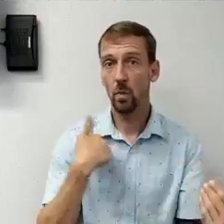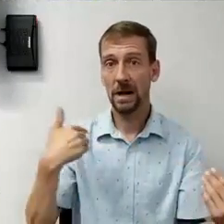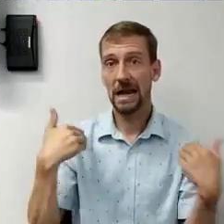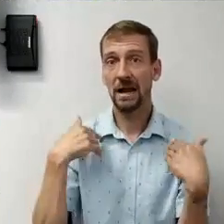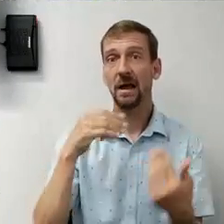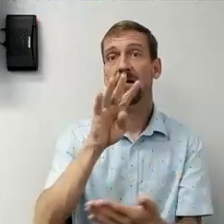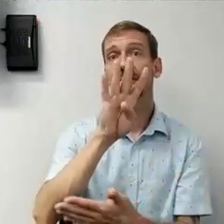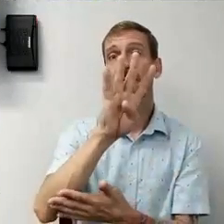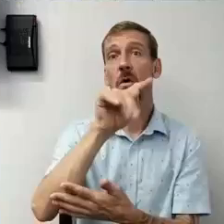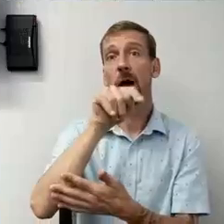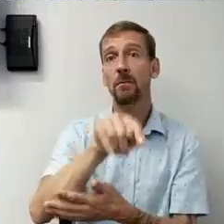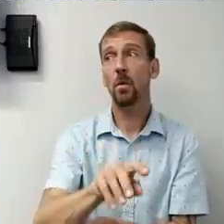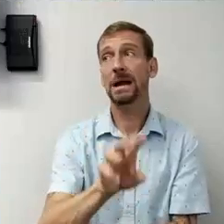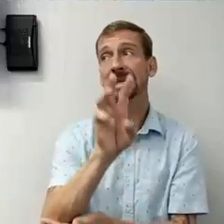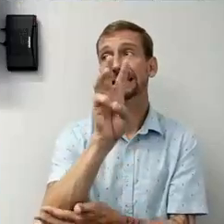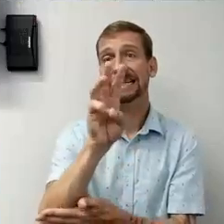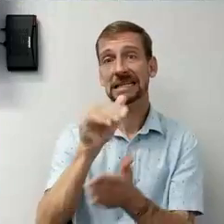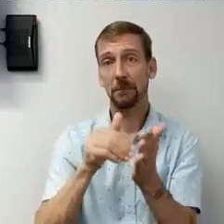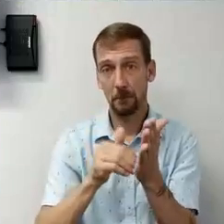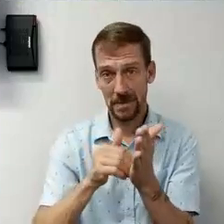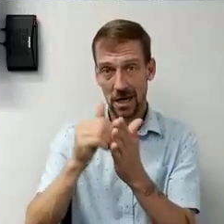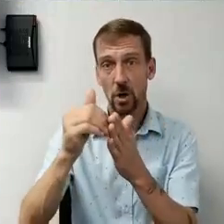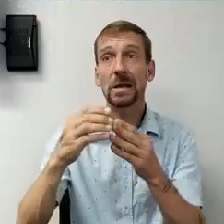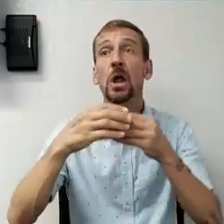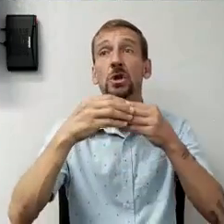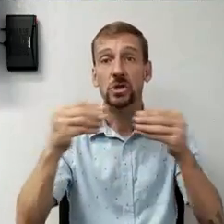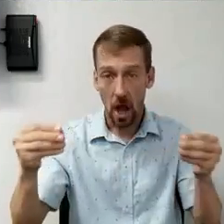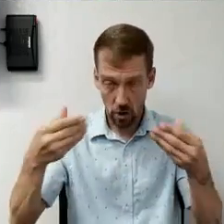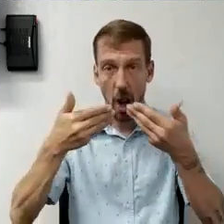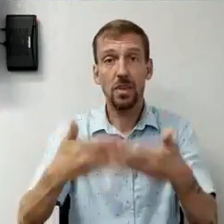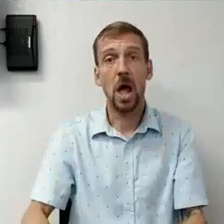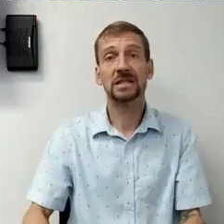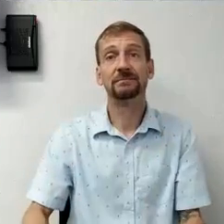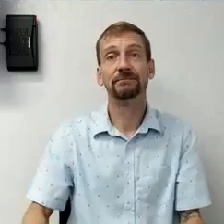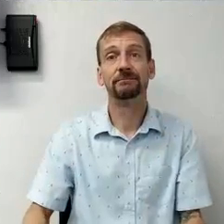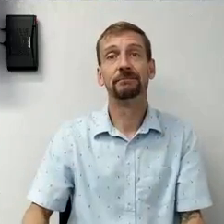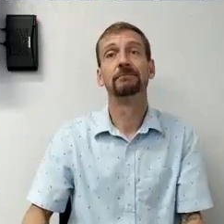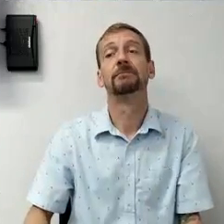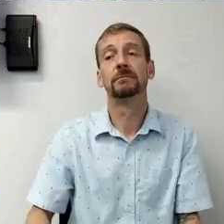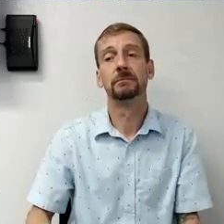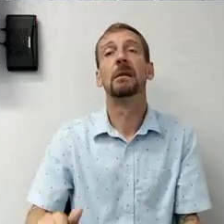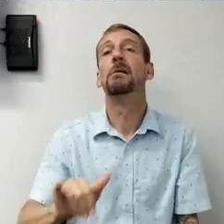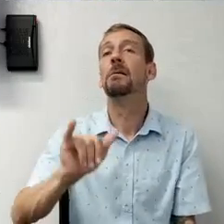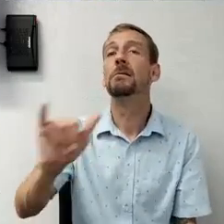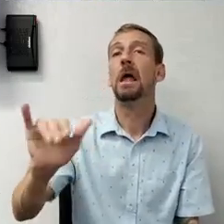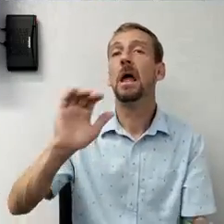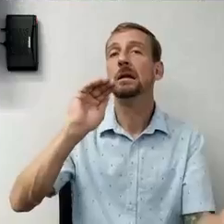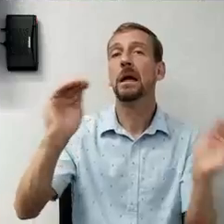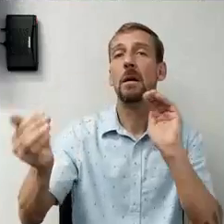million operating loss for the month of August. That compares to a